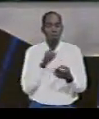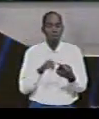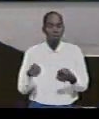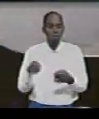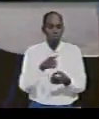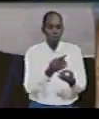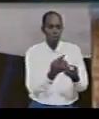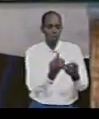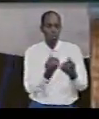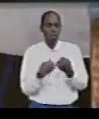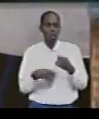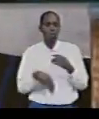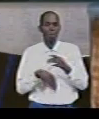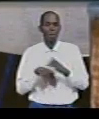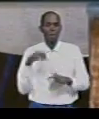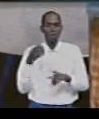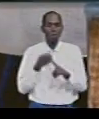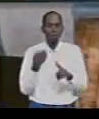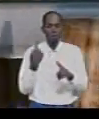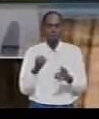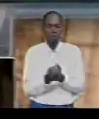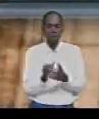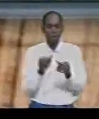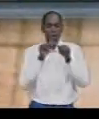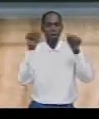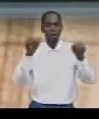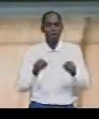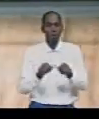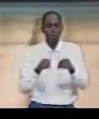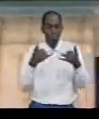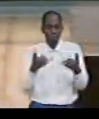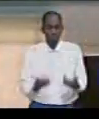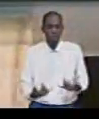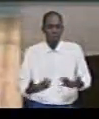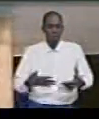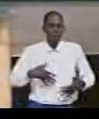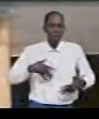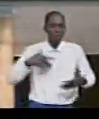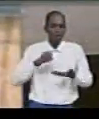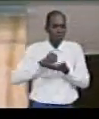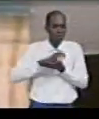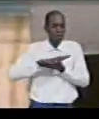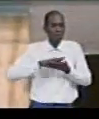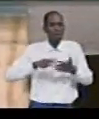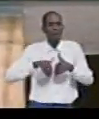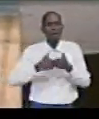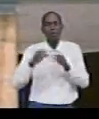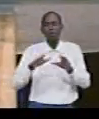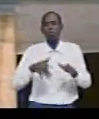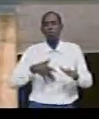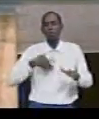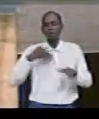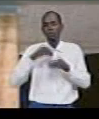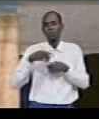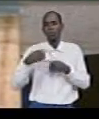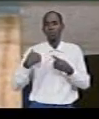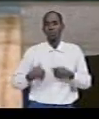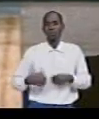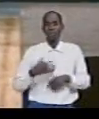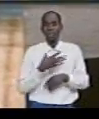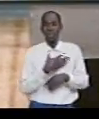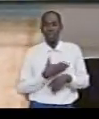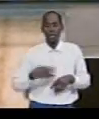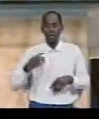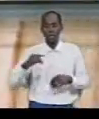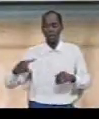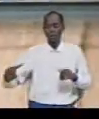altar being sanctified, how did you feel in your heart? And the first problem and the first